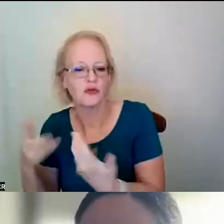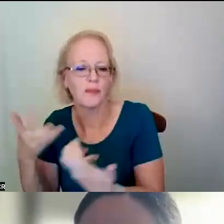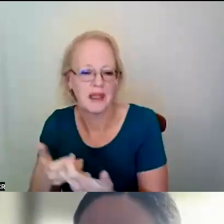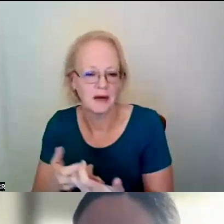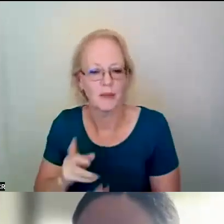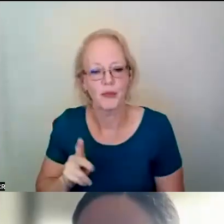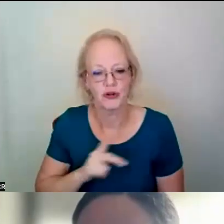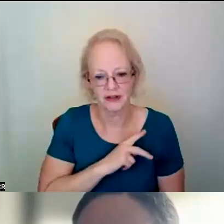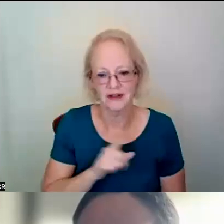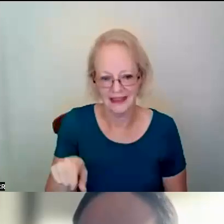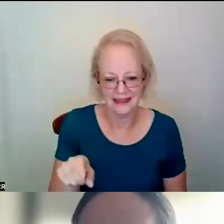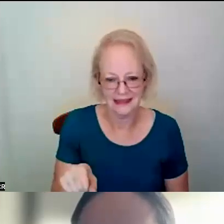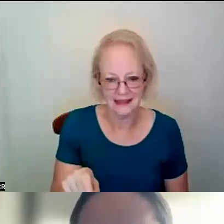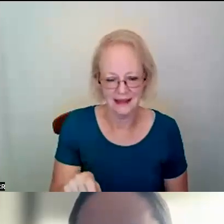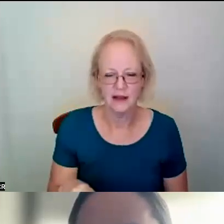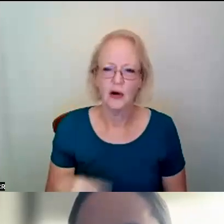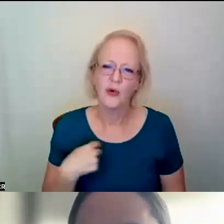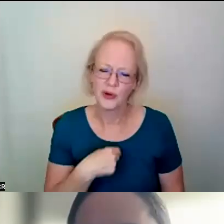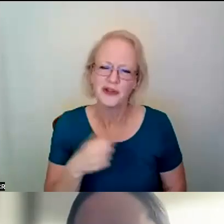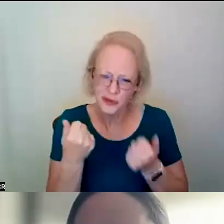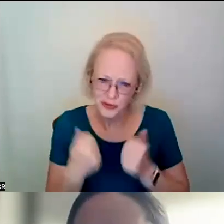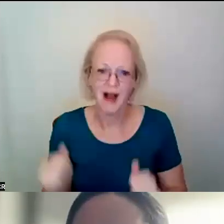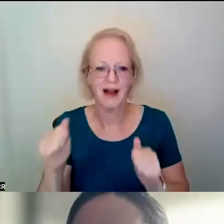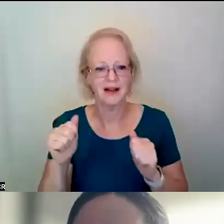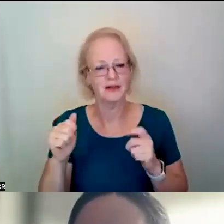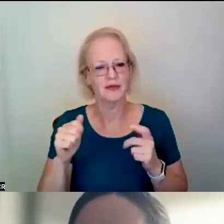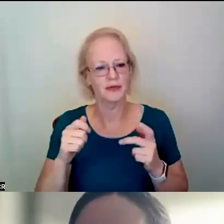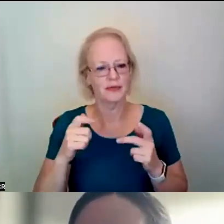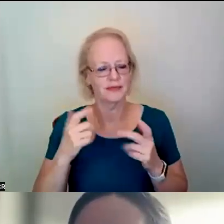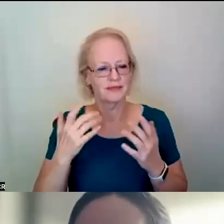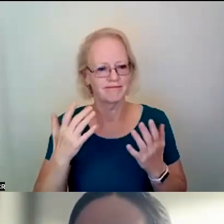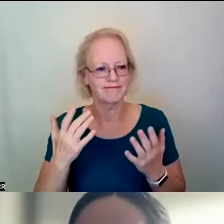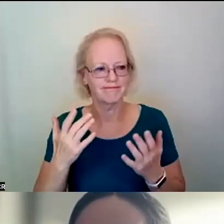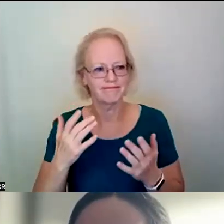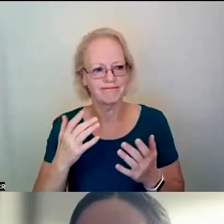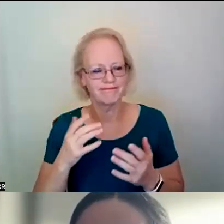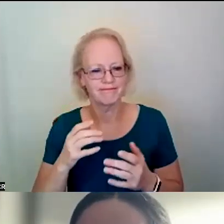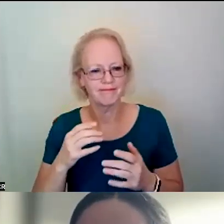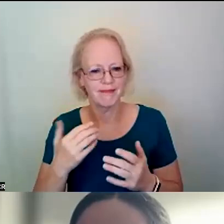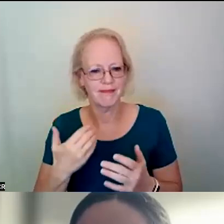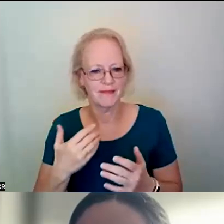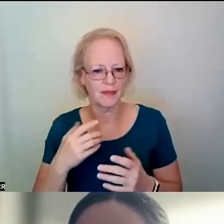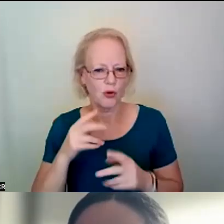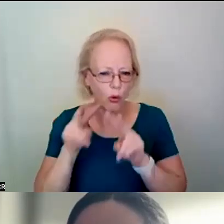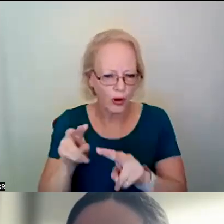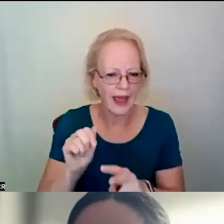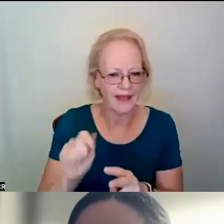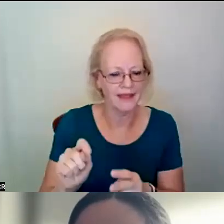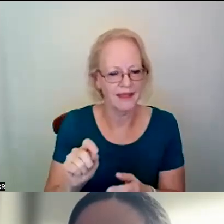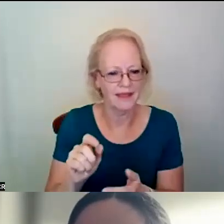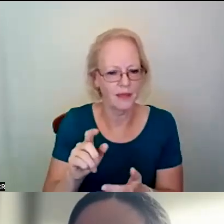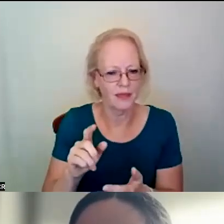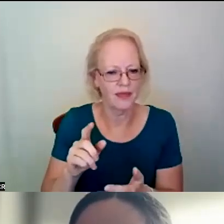right? We try and deal with that moral hazard and that advantage associated with a difference